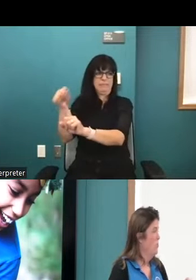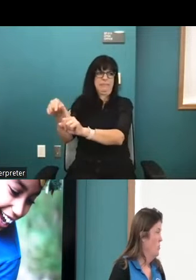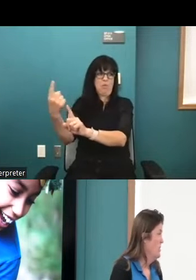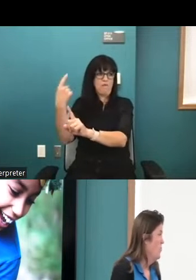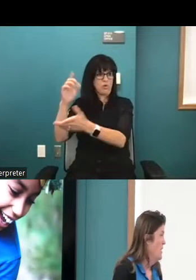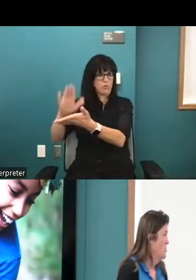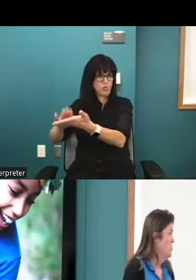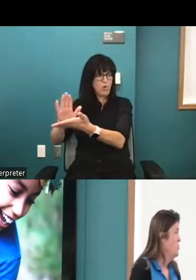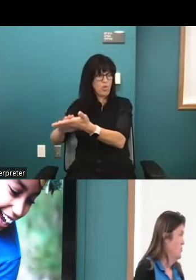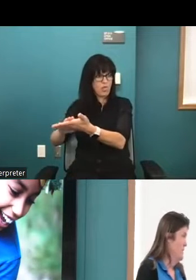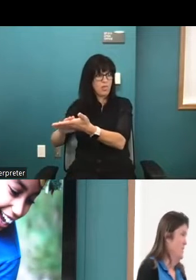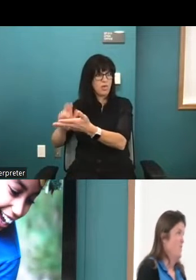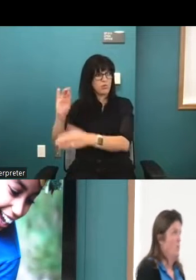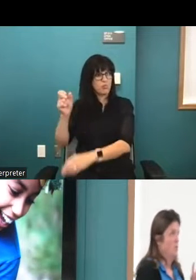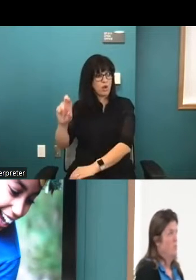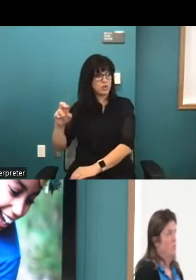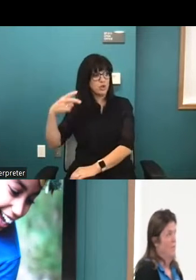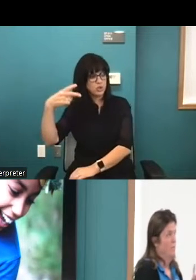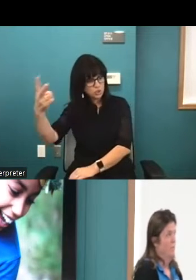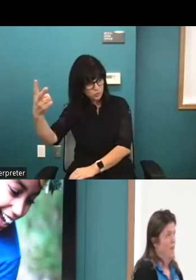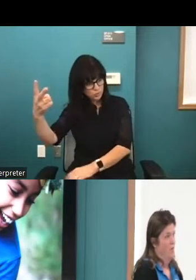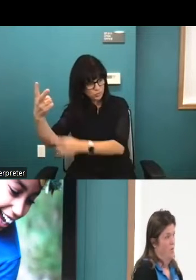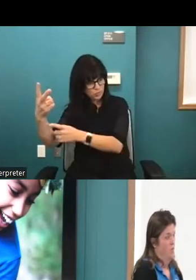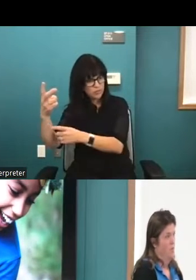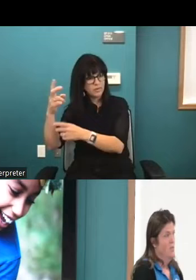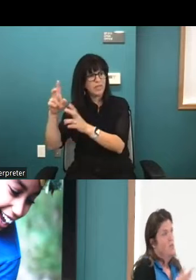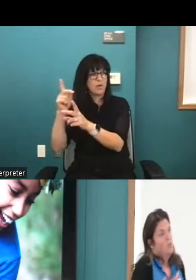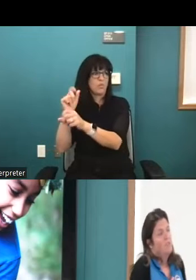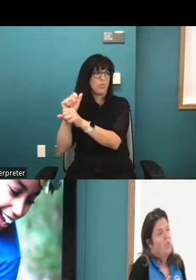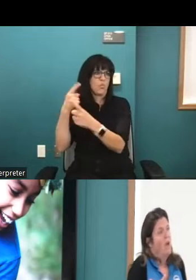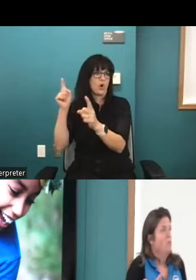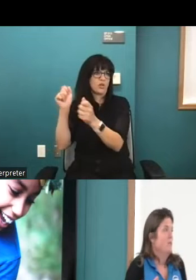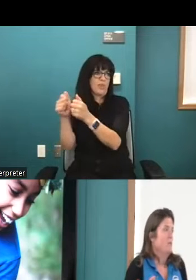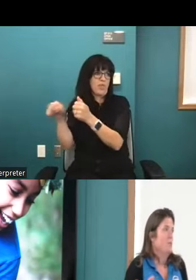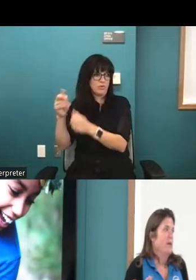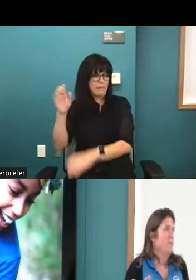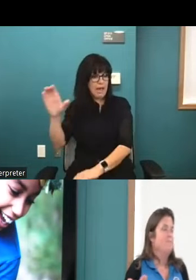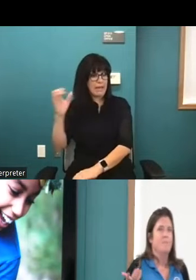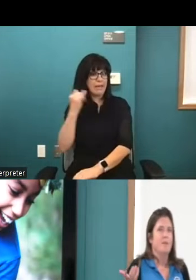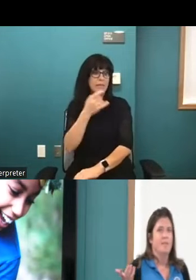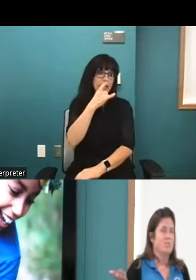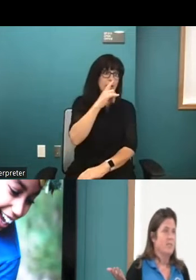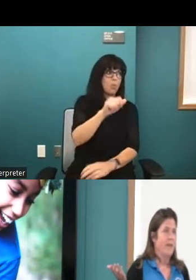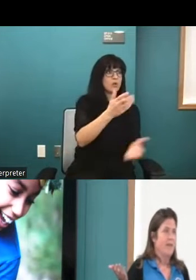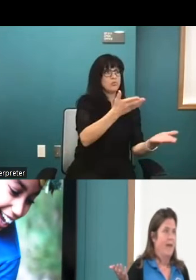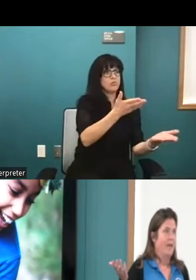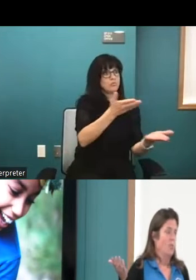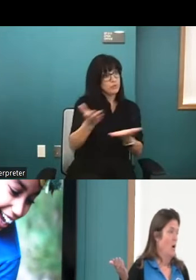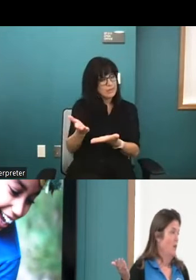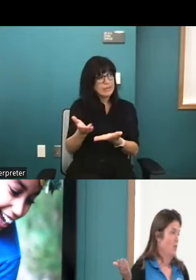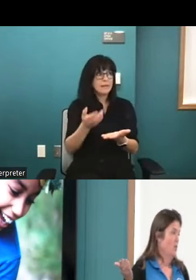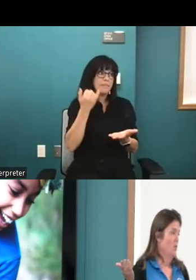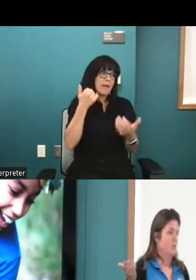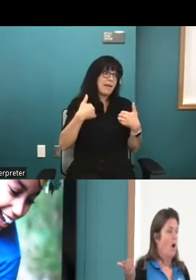for the schools, a Roger 2 receiver that works with those types of microphones. So if a child was to bring, let's just say they had